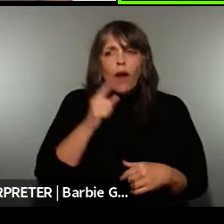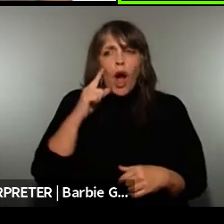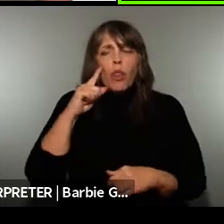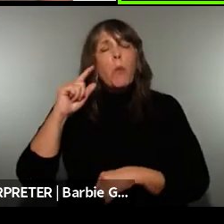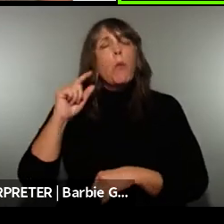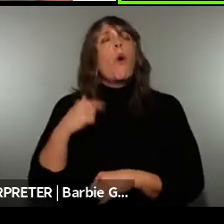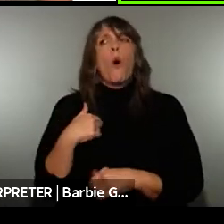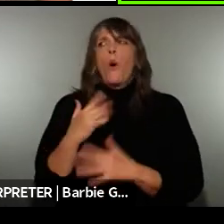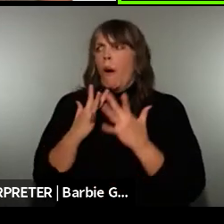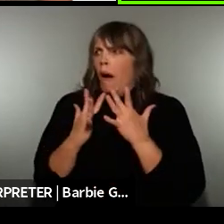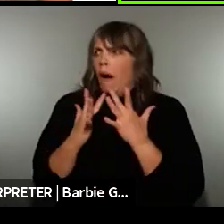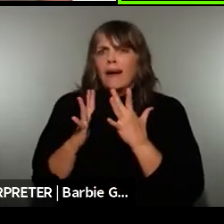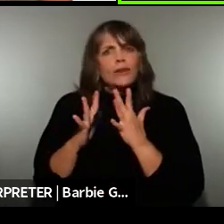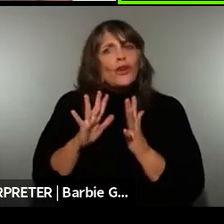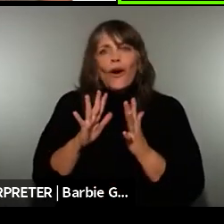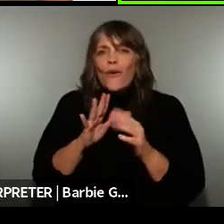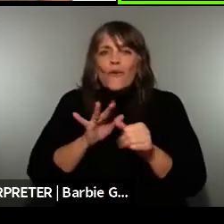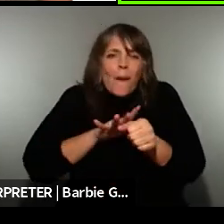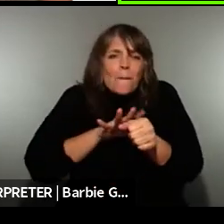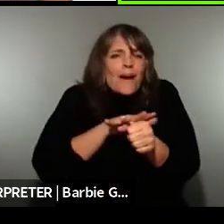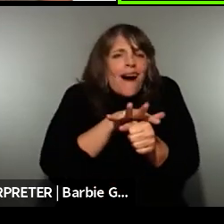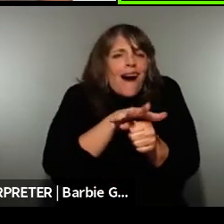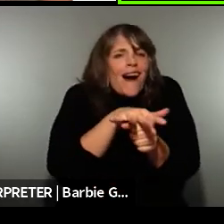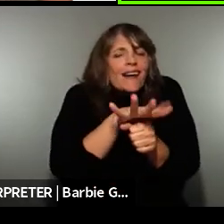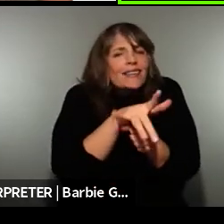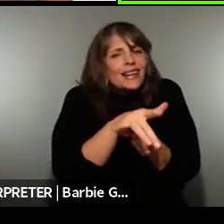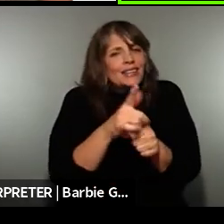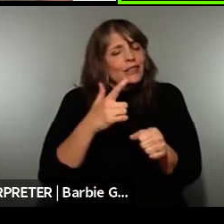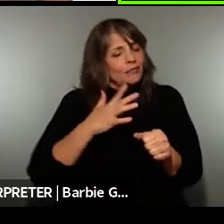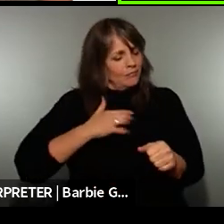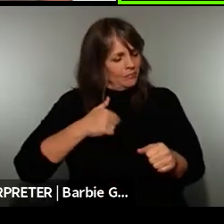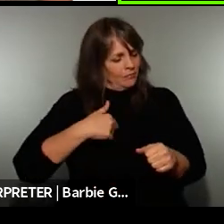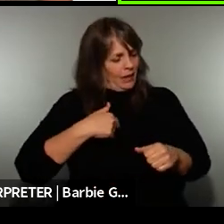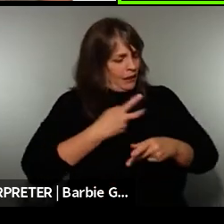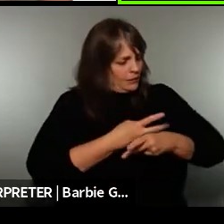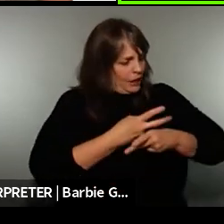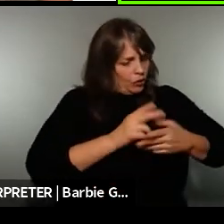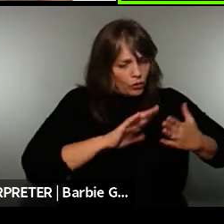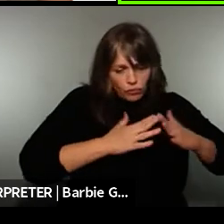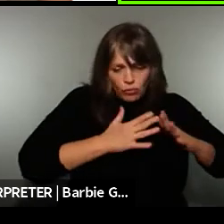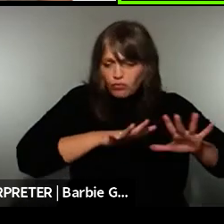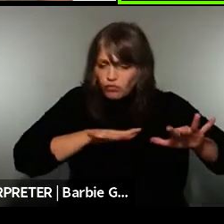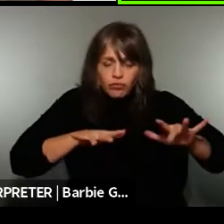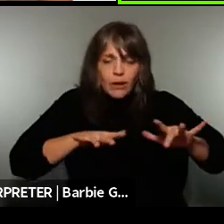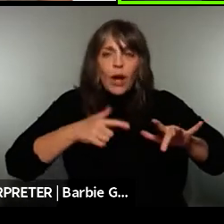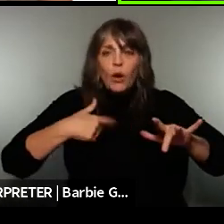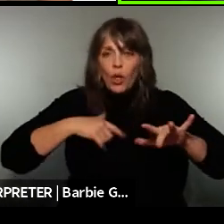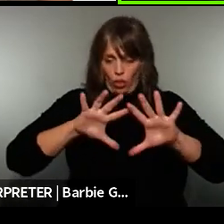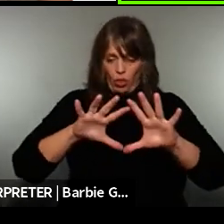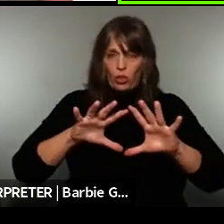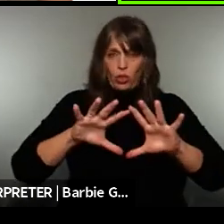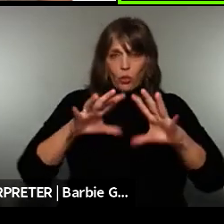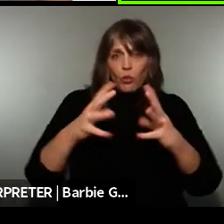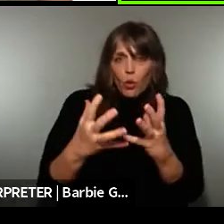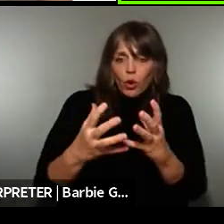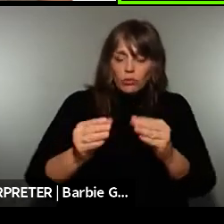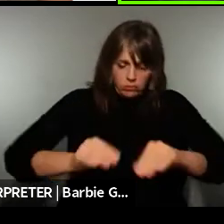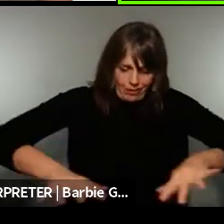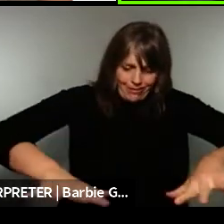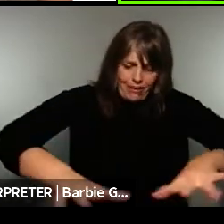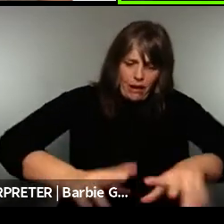community and that the earth itself will take care of you if you take care of it. And what I love